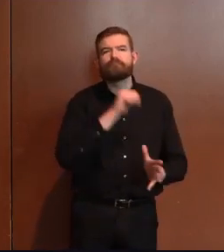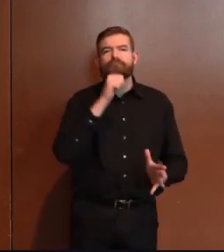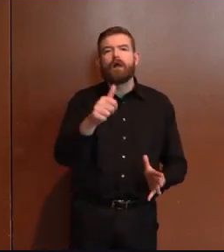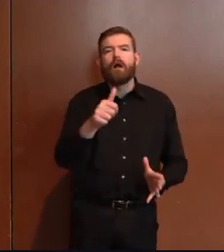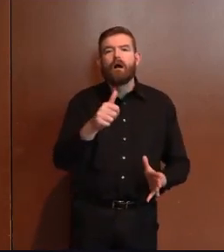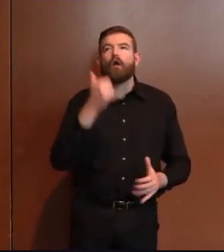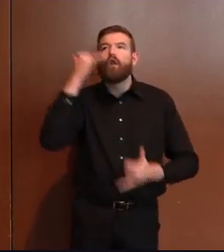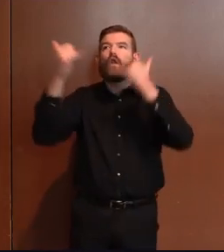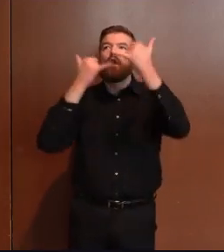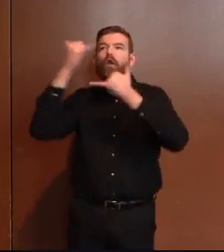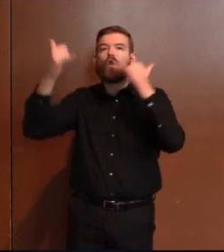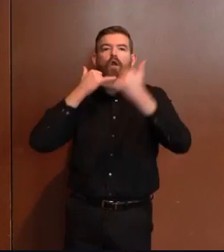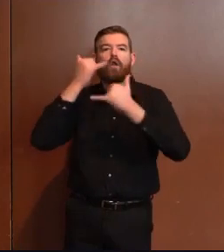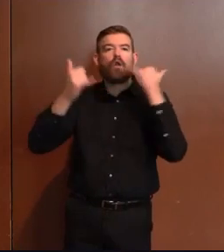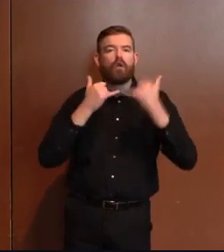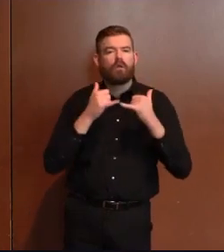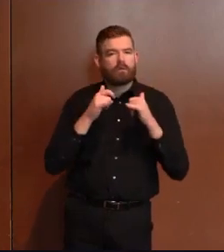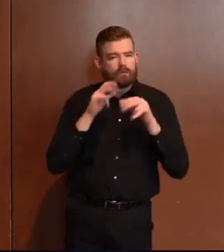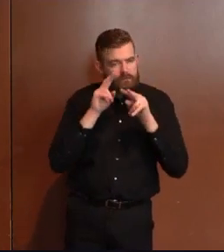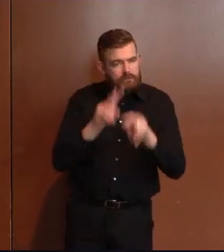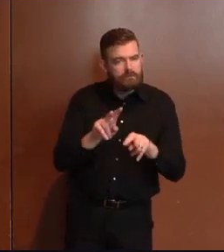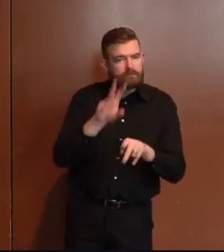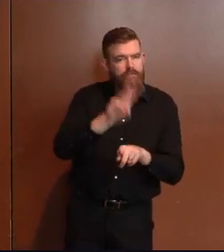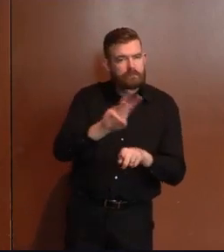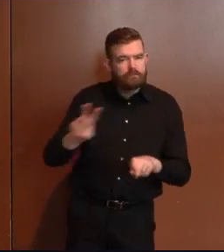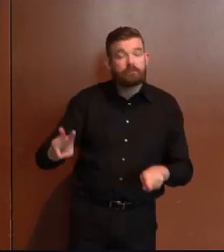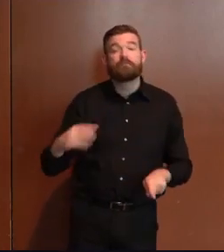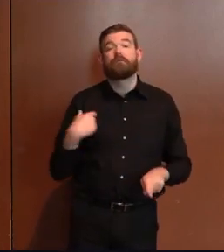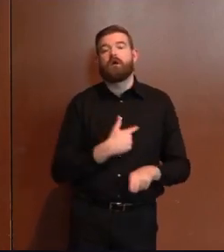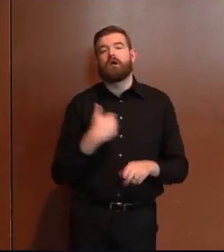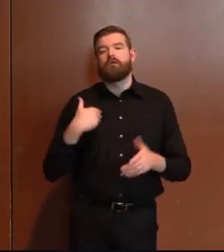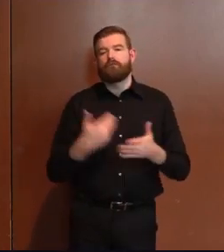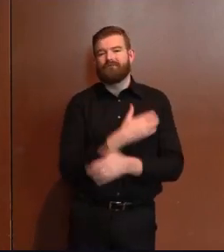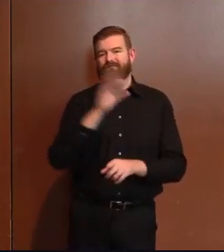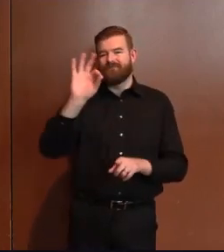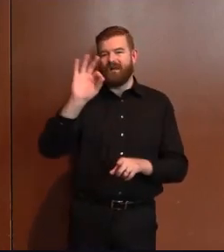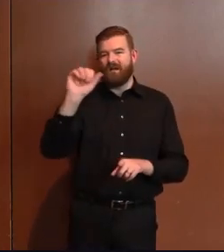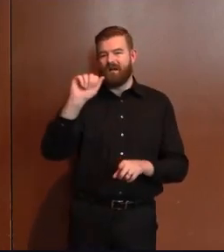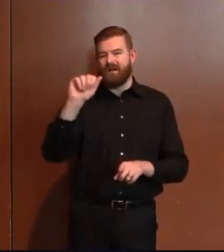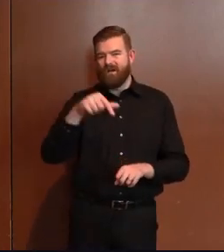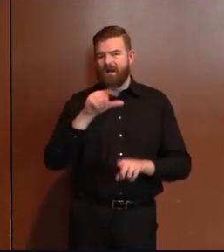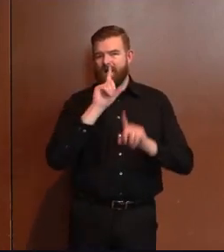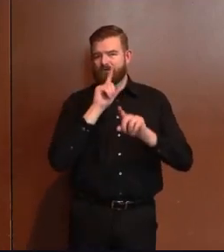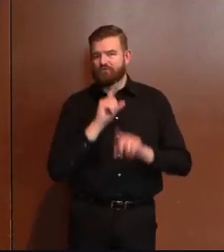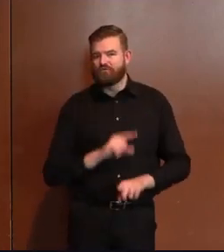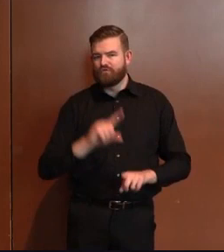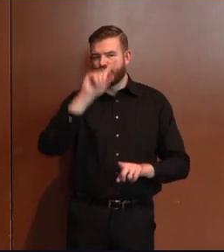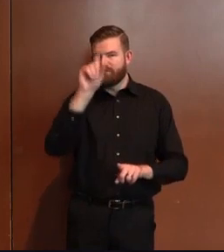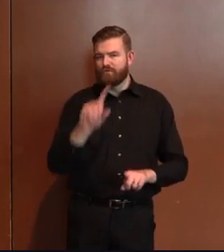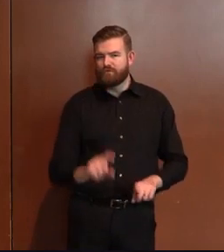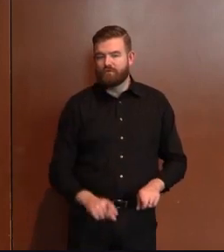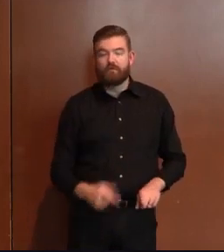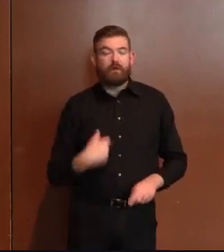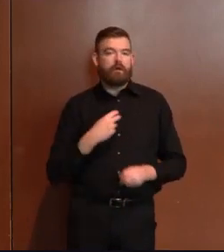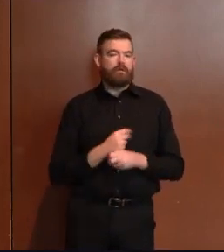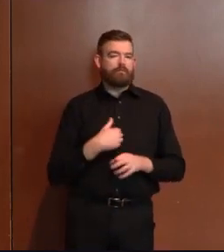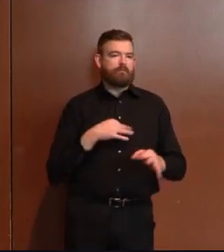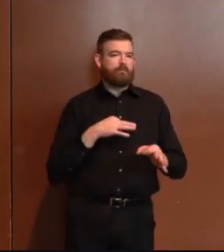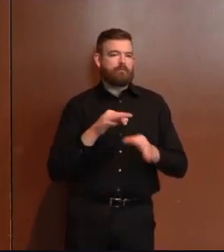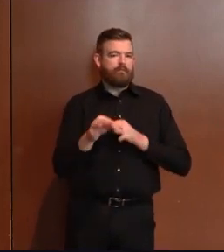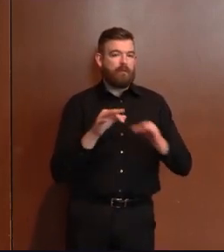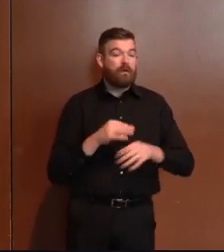posted last night, and a lot of it was to address a lot of those questions. As I said earlier, it's hard to talk about specific issues for claimants, but a lot of the things in the